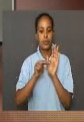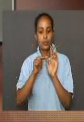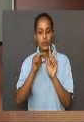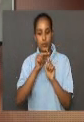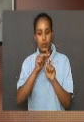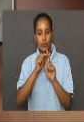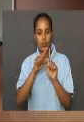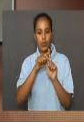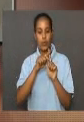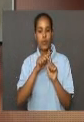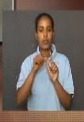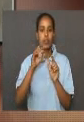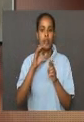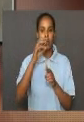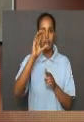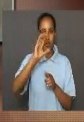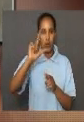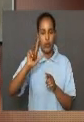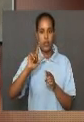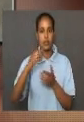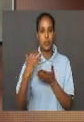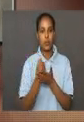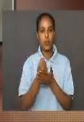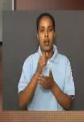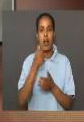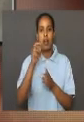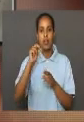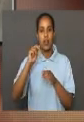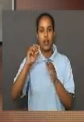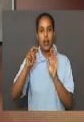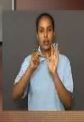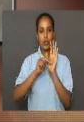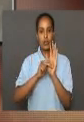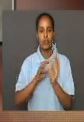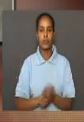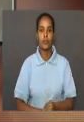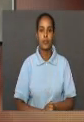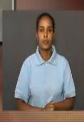and chlorine gas is being produced at the anode.